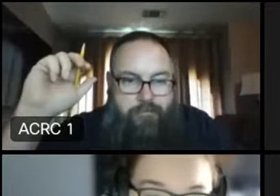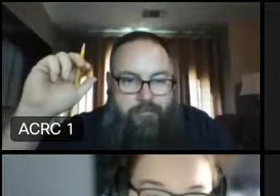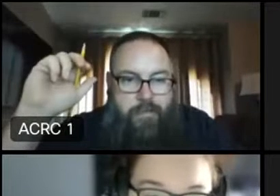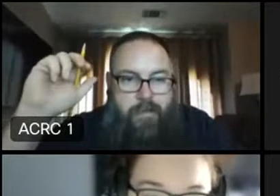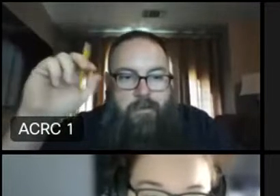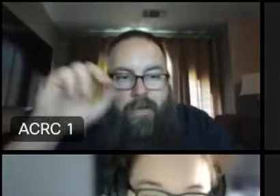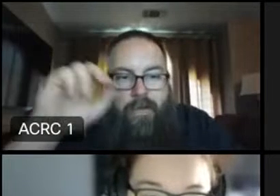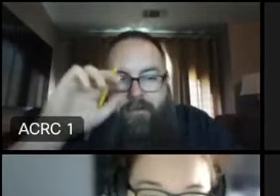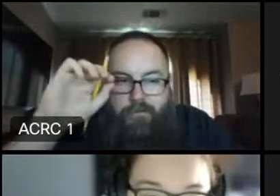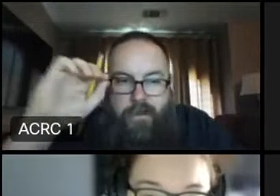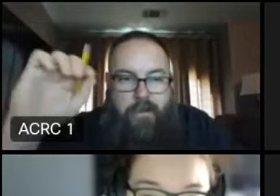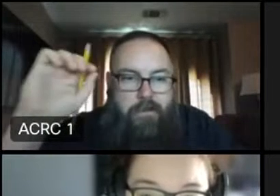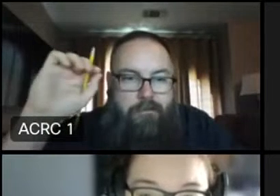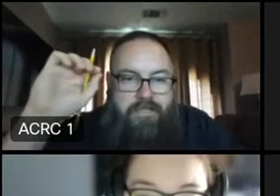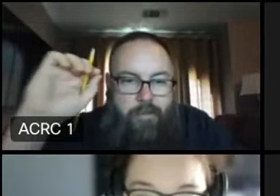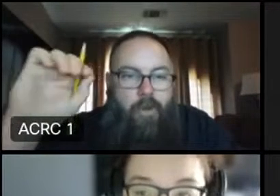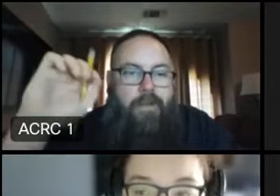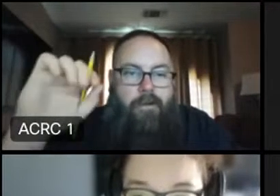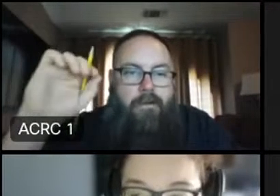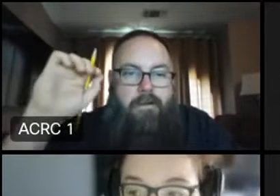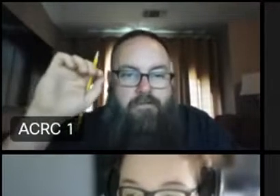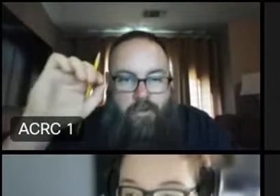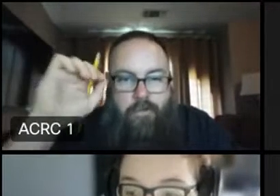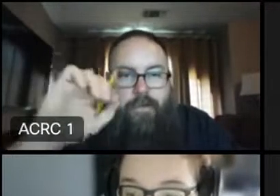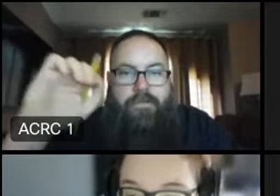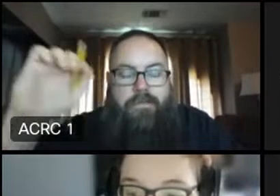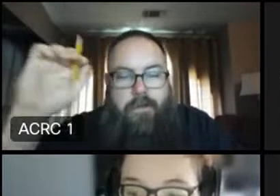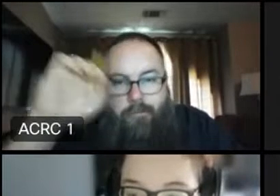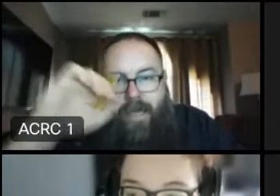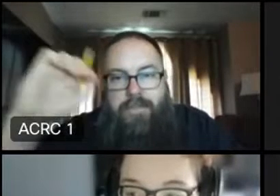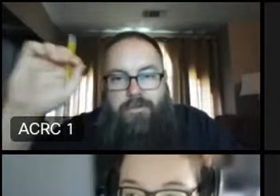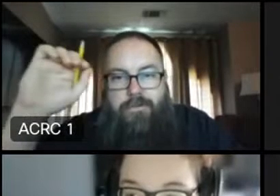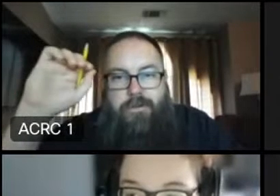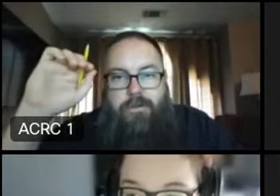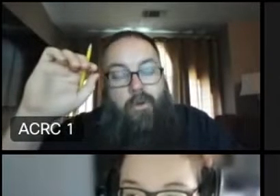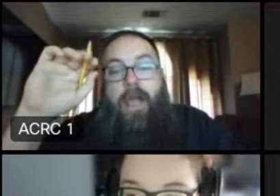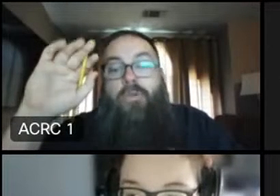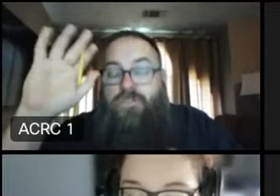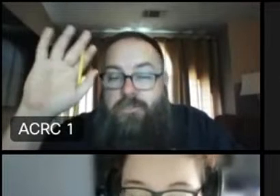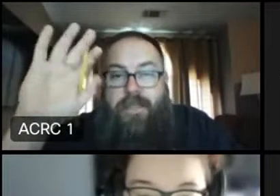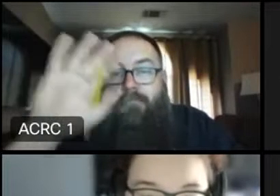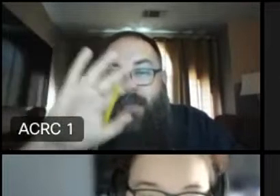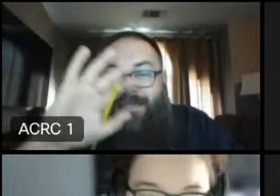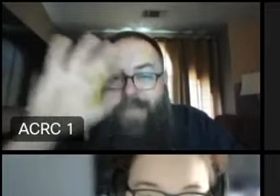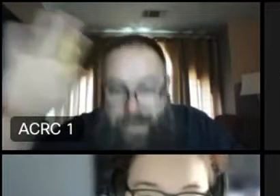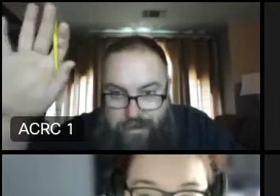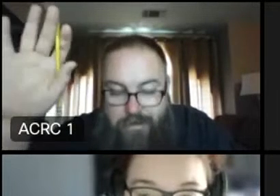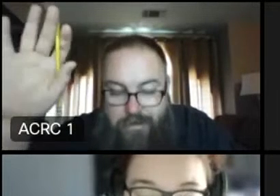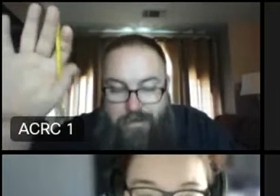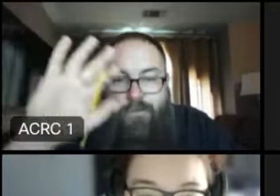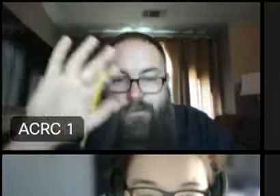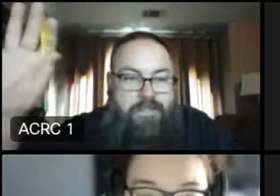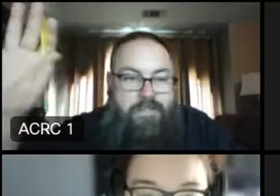week. We have a very small number of programs that are back to, or excuse me, that